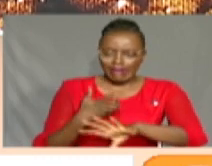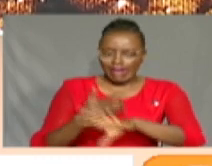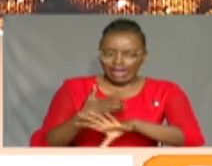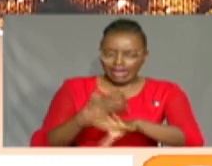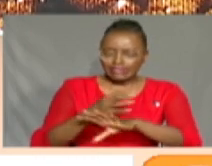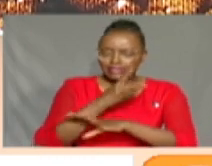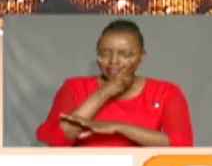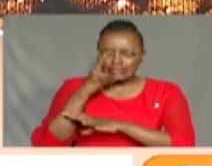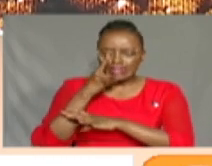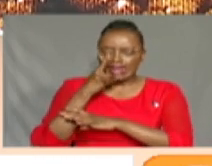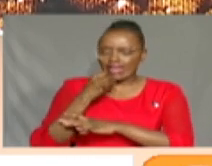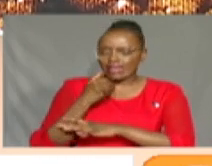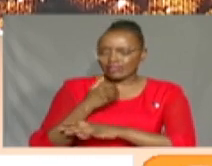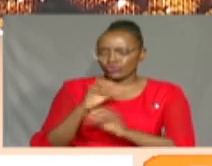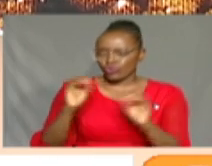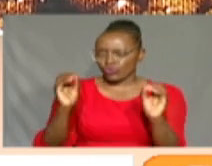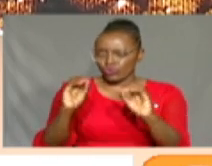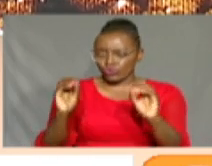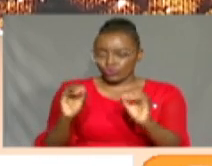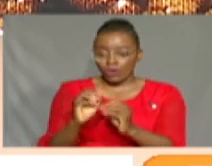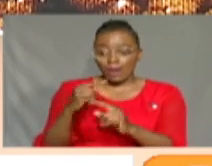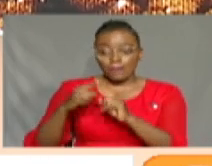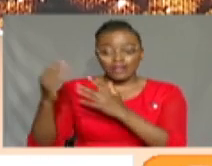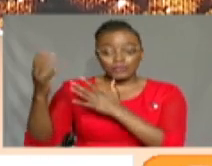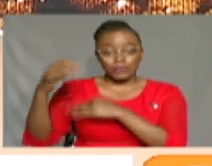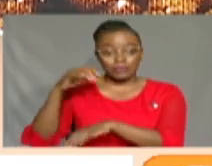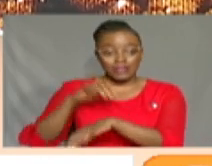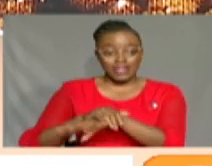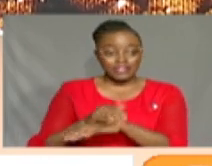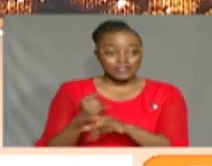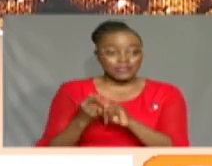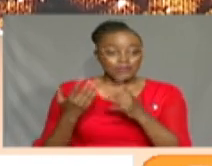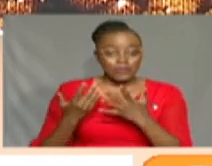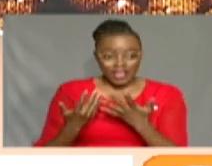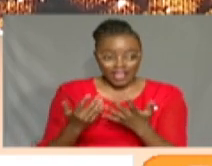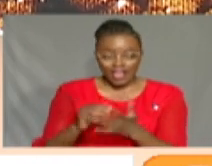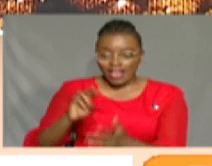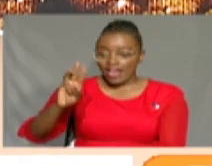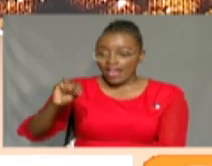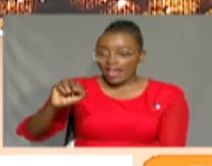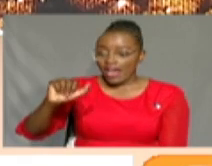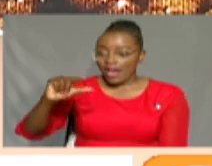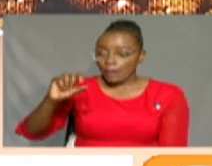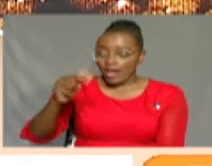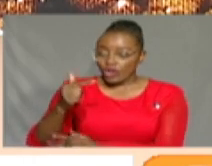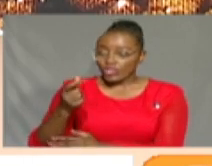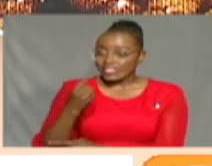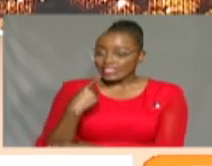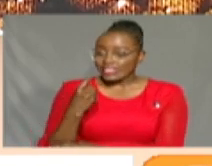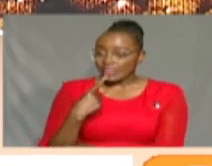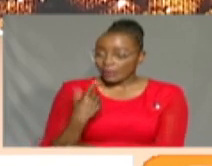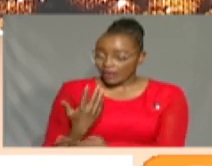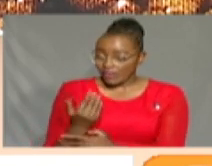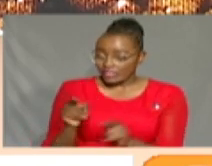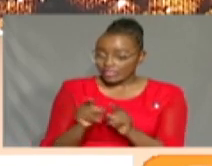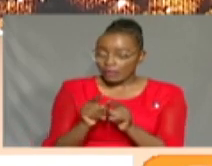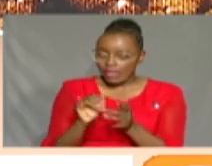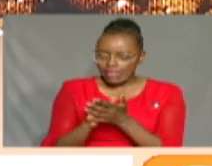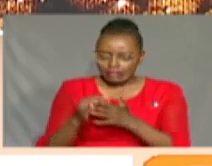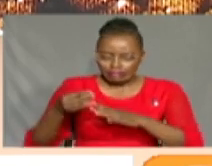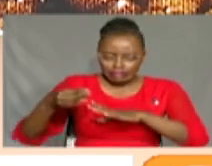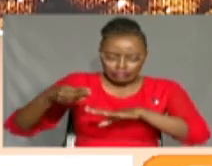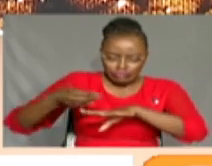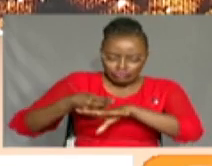dry up. But she's found a ray of hope from the maggot therapy, where love maggots are